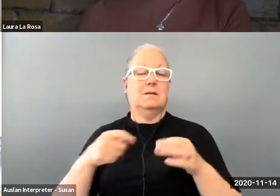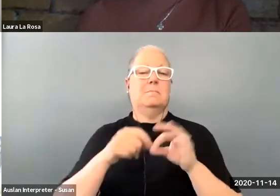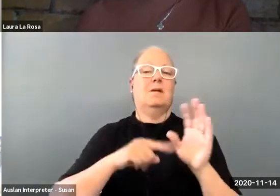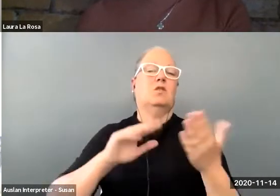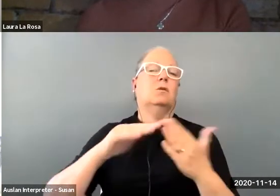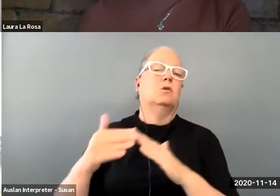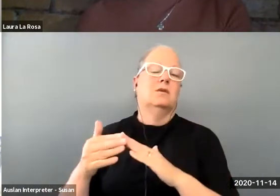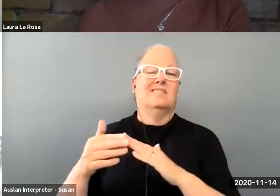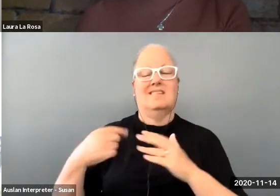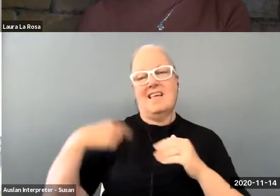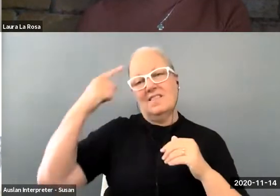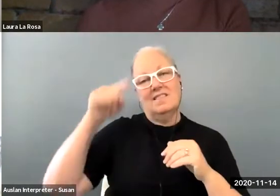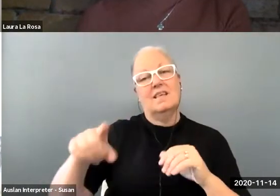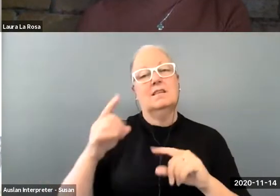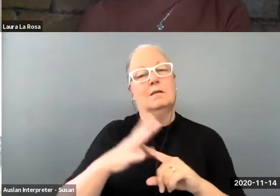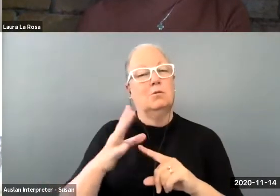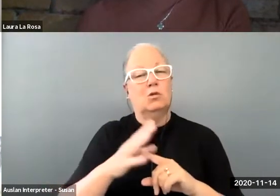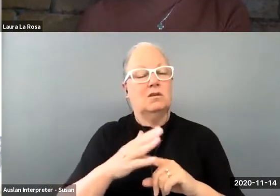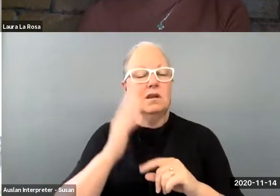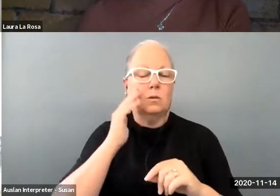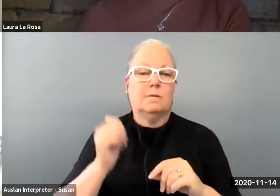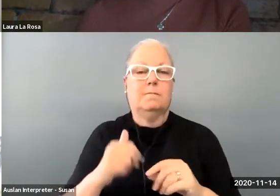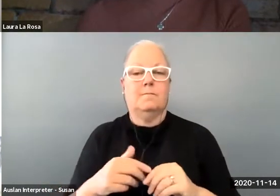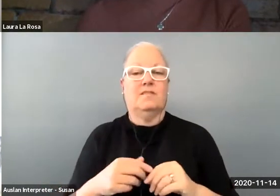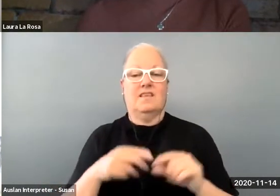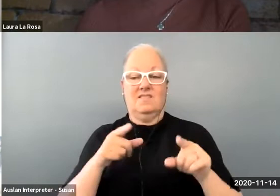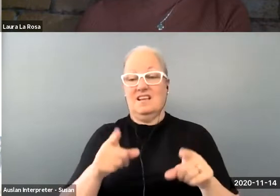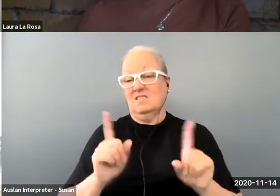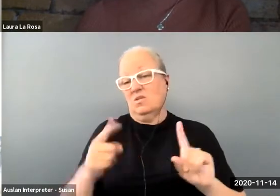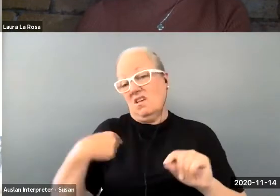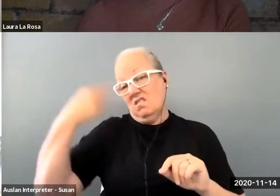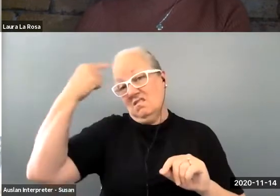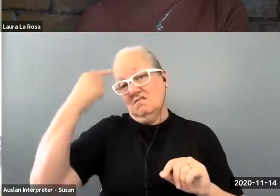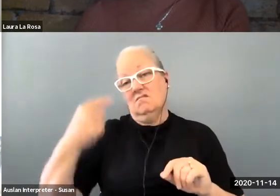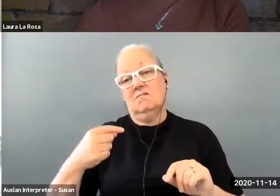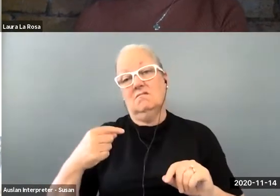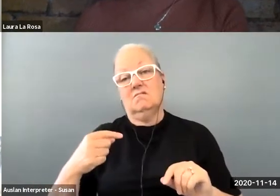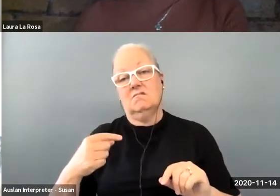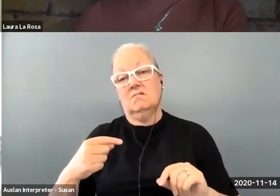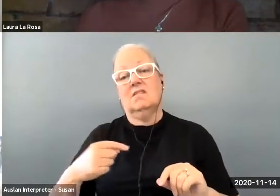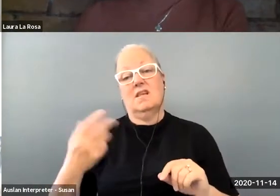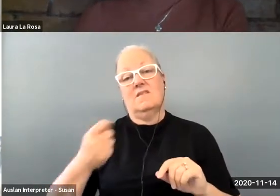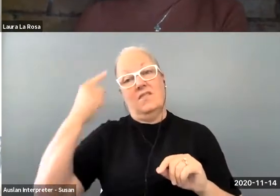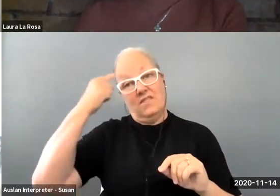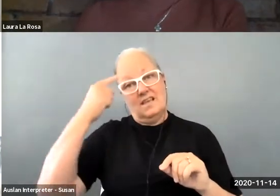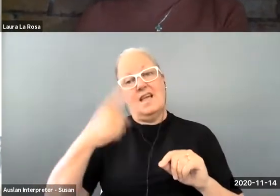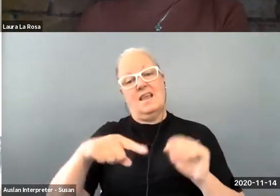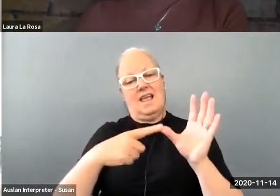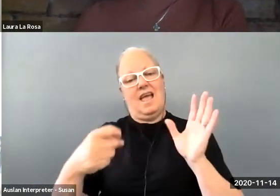thing to do anyway. Yeah, that's how I come at it, I guess, which is to, yeah, think and act critically.